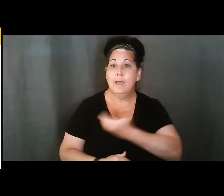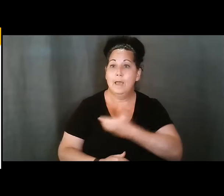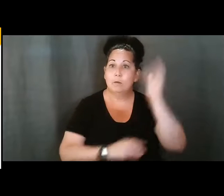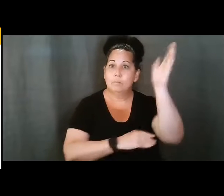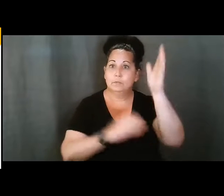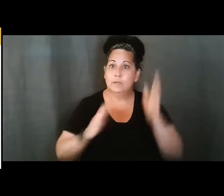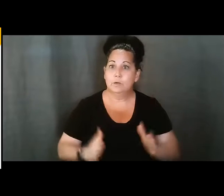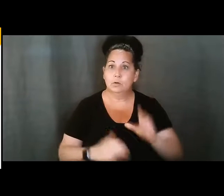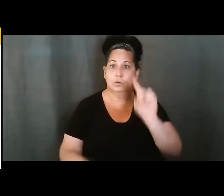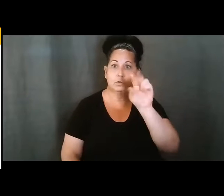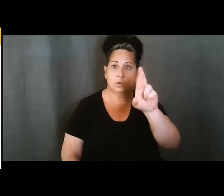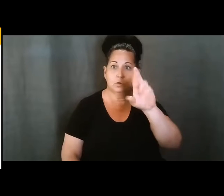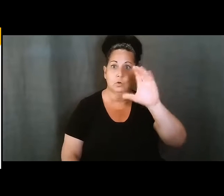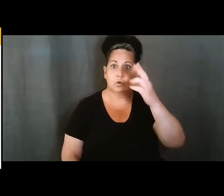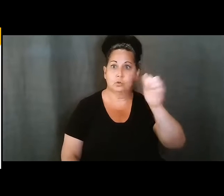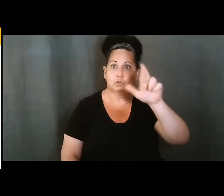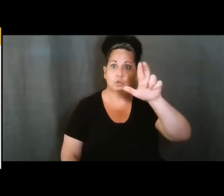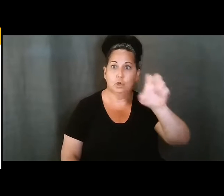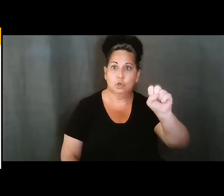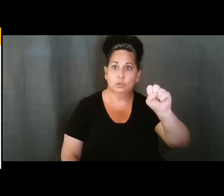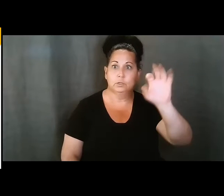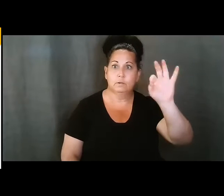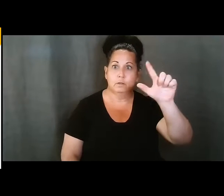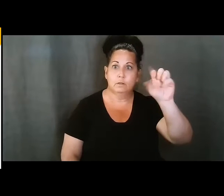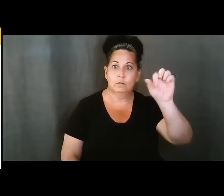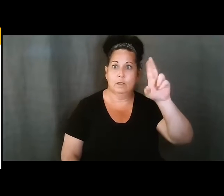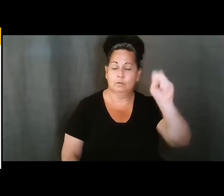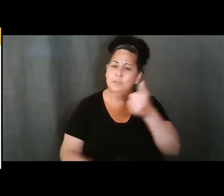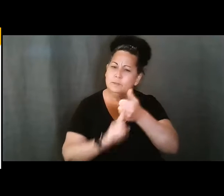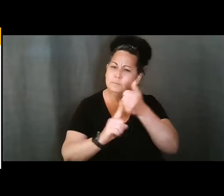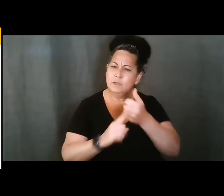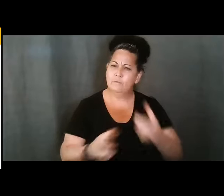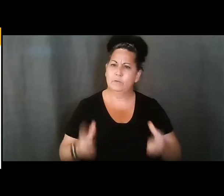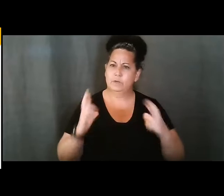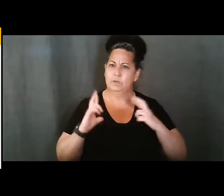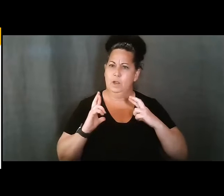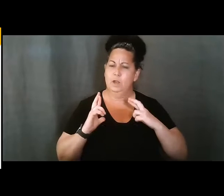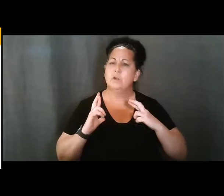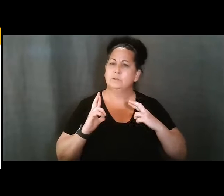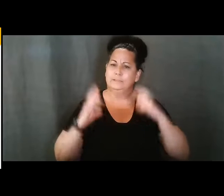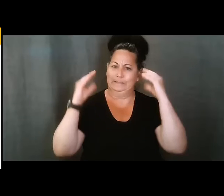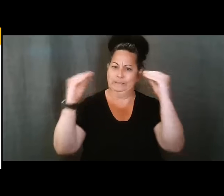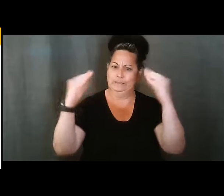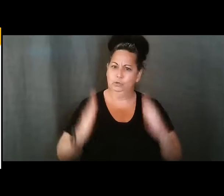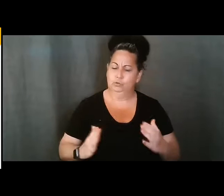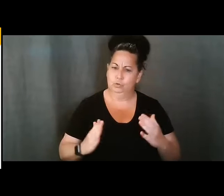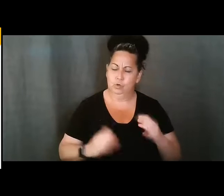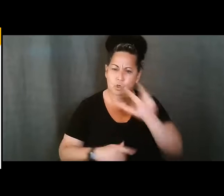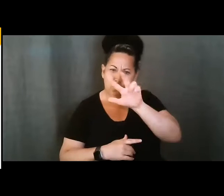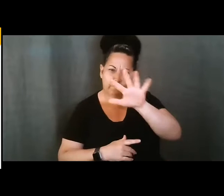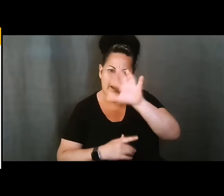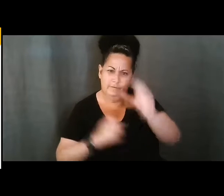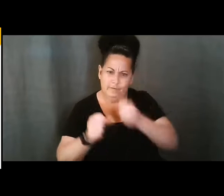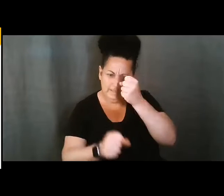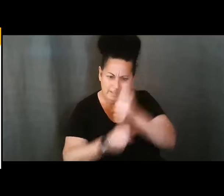Charles Flowers. He is a retired educator with 35 years of teaching and administrative